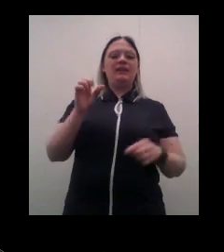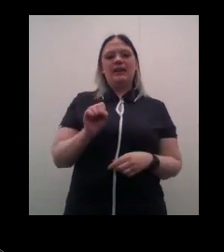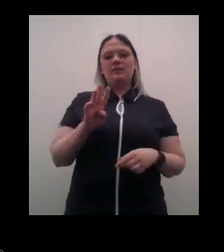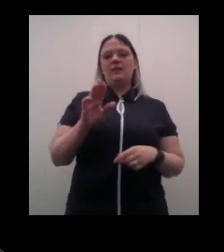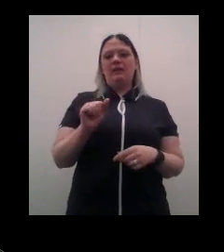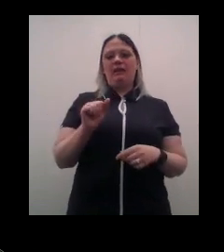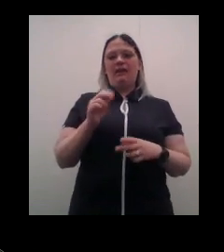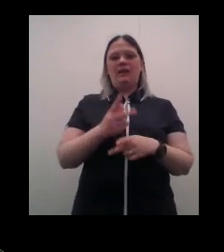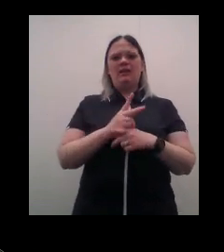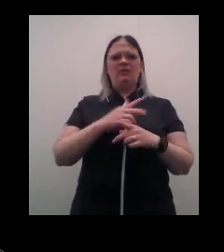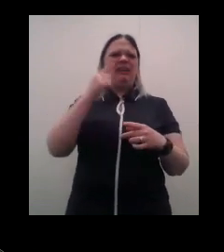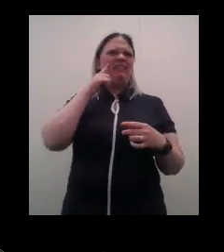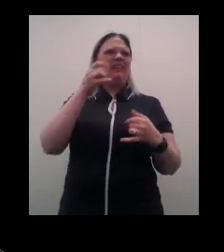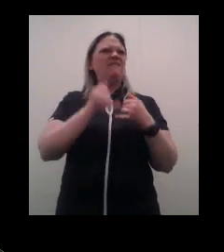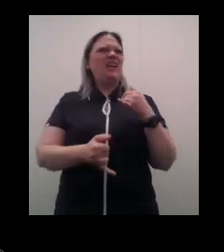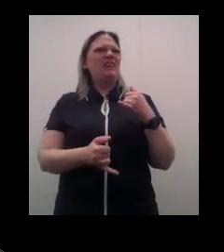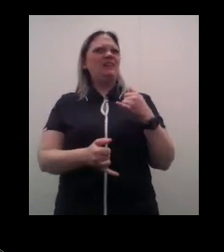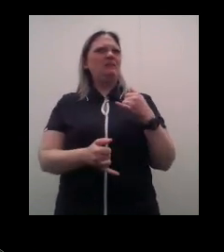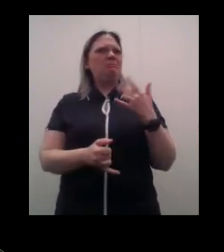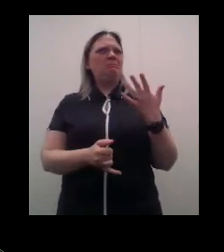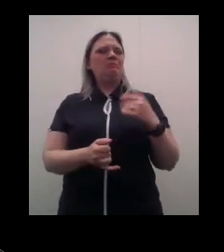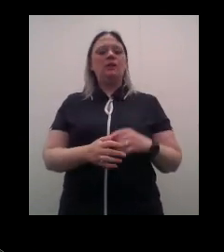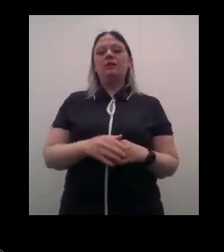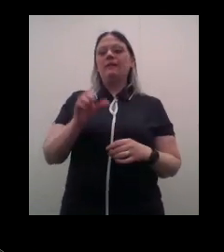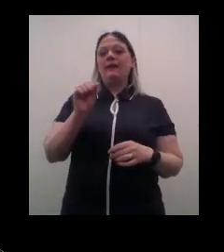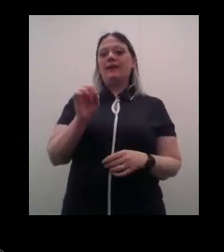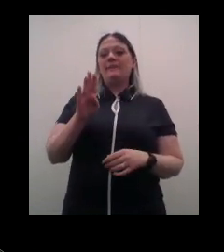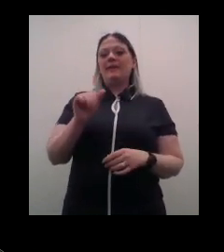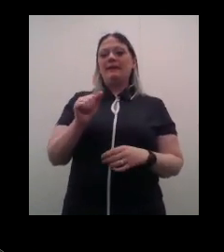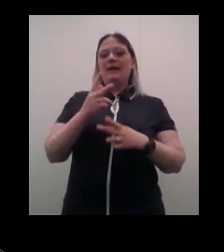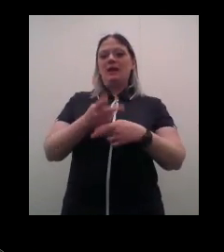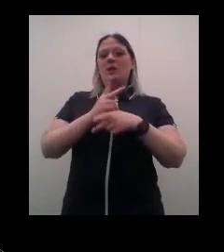programs. I think it's finally, if I remember correctly. The SBA